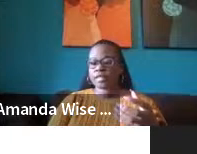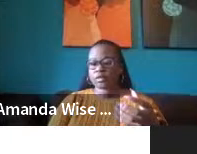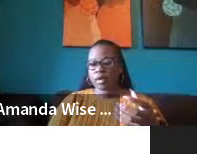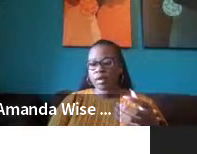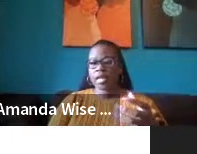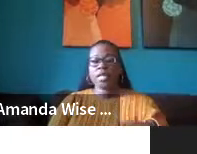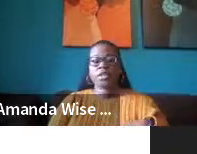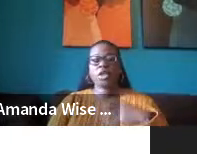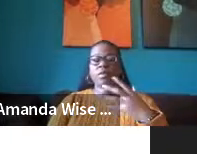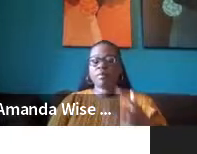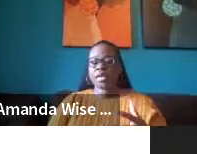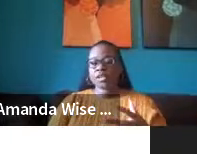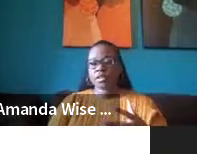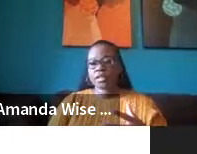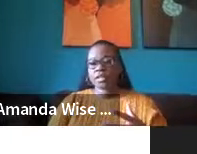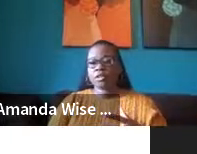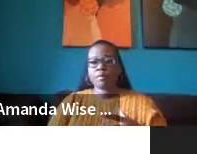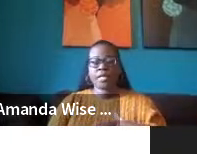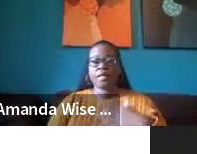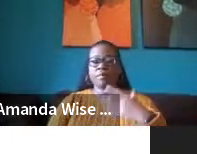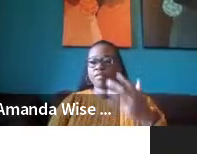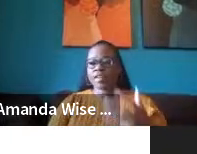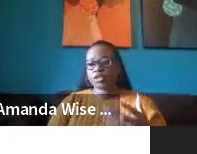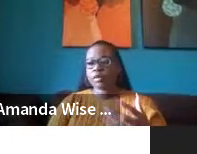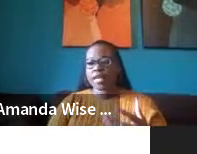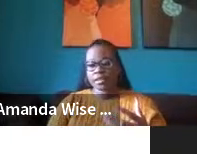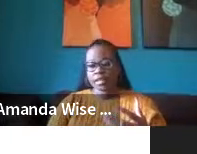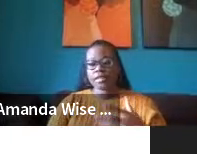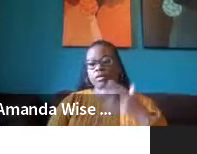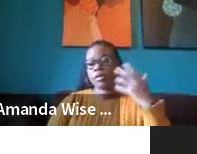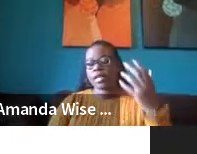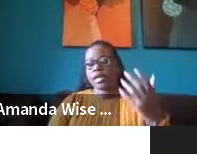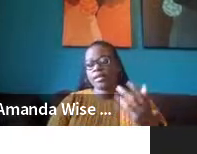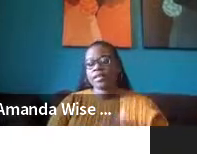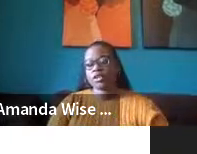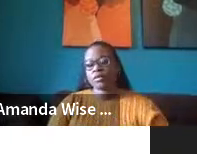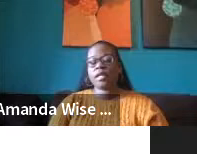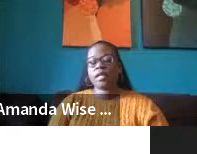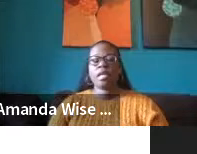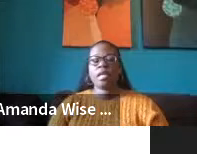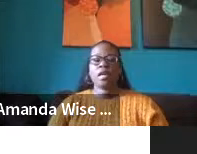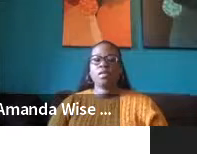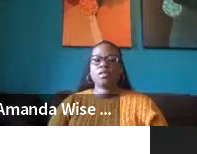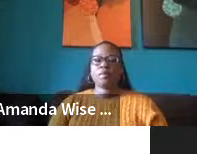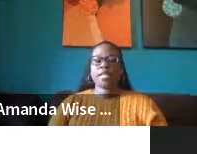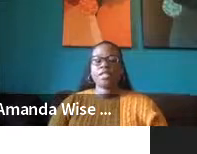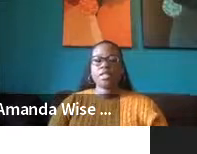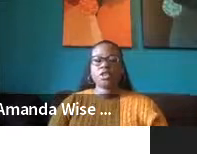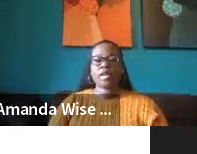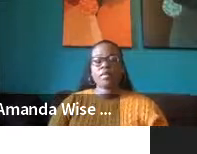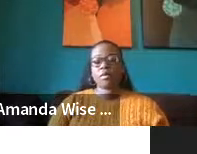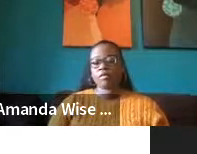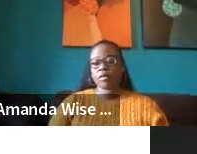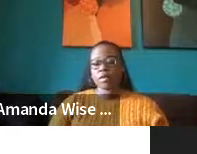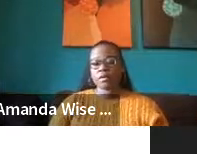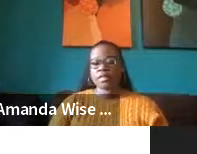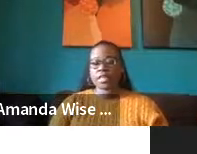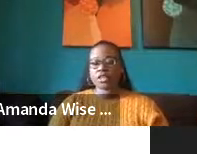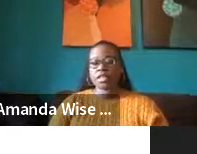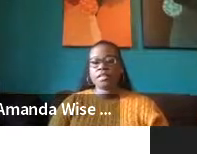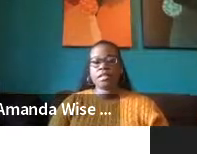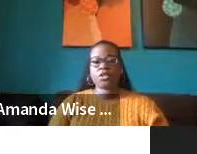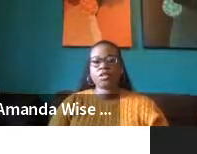Google Images, right? So you want to make sure that you're putting professional headshots on there, etc. Also making sure that you have a